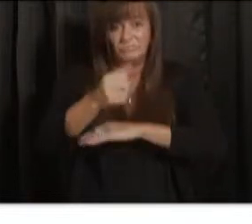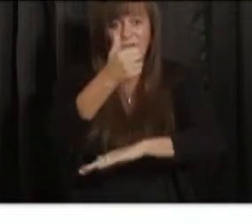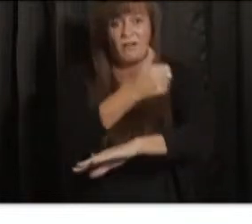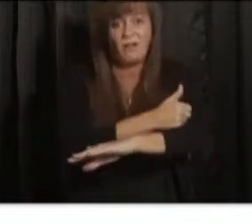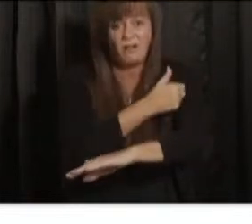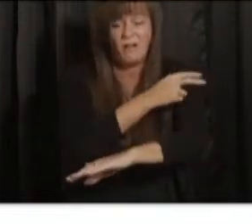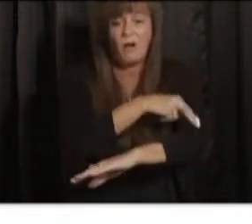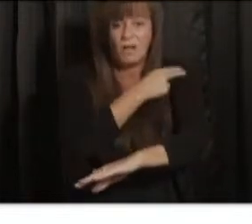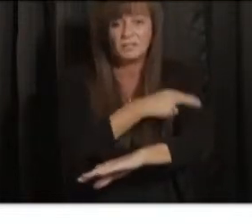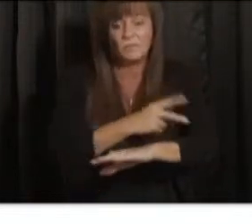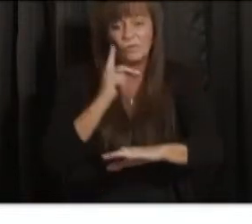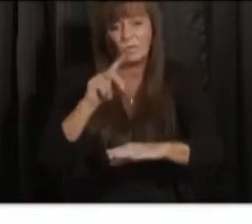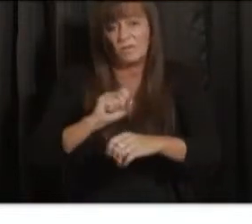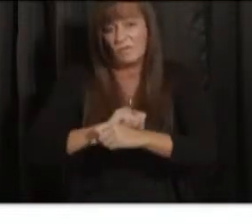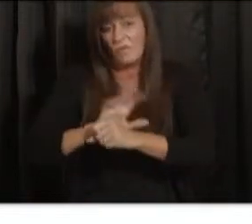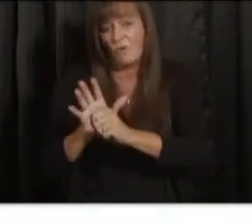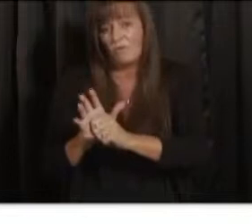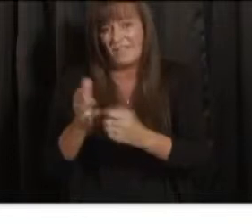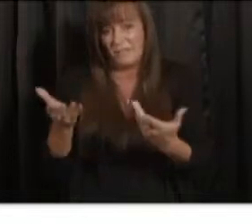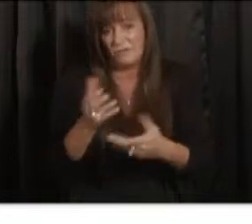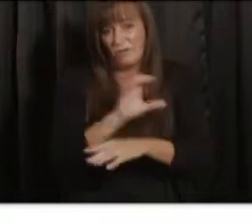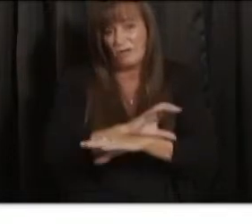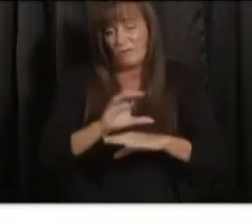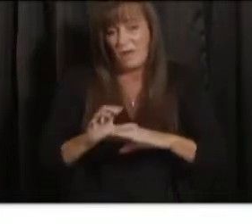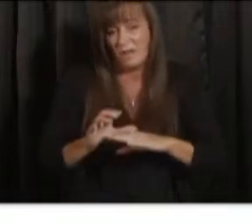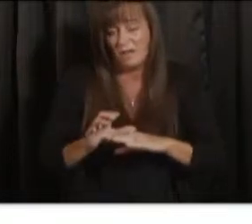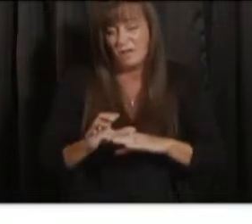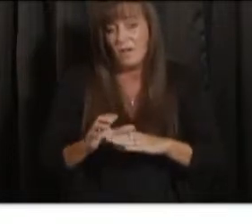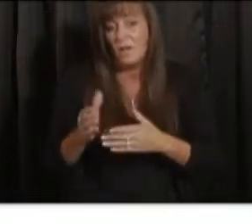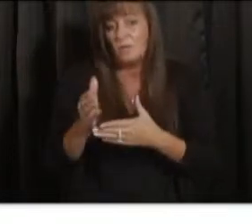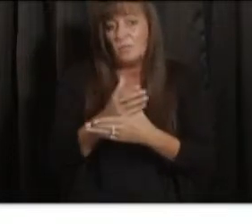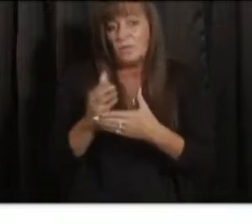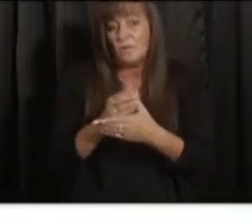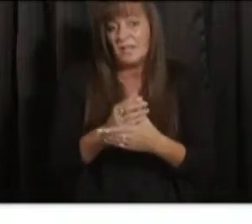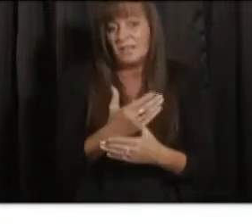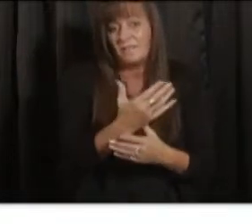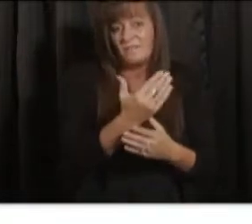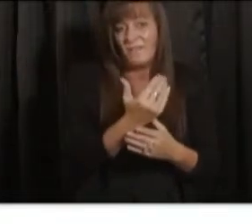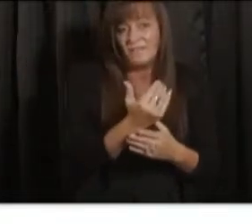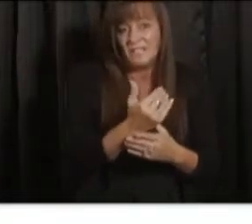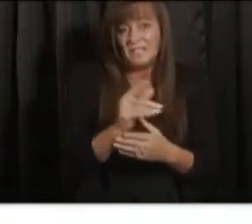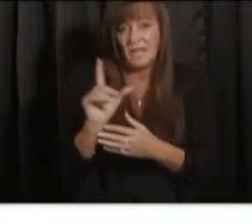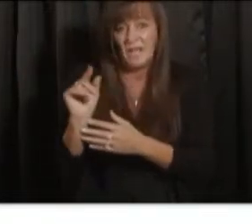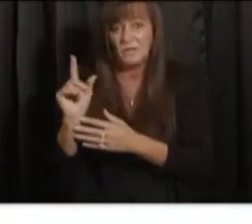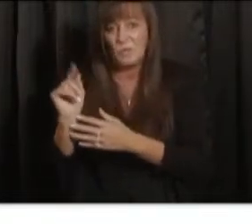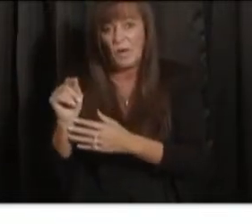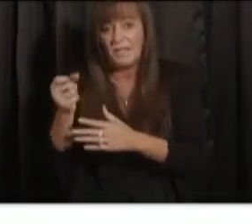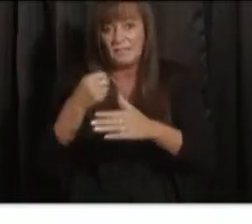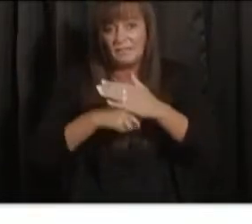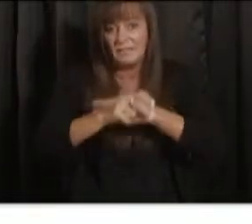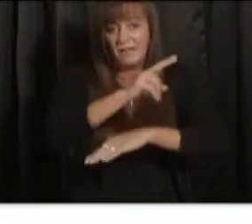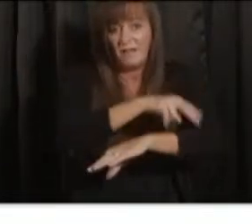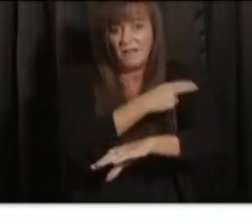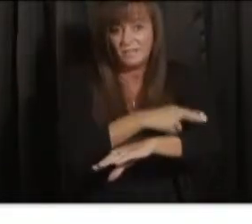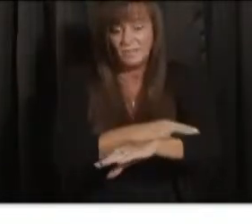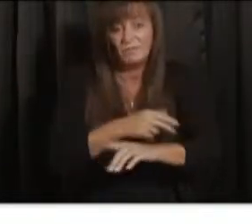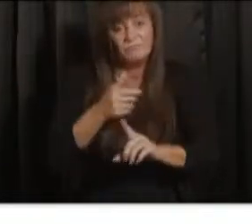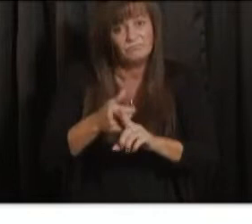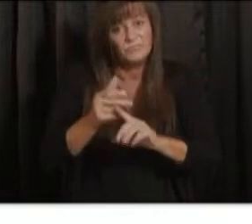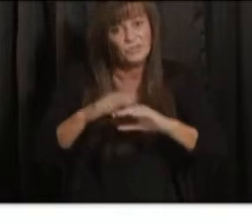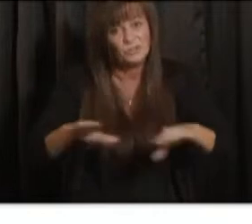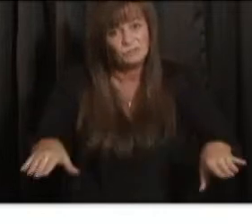Colorado. And as you heard, between 15 and 20 per day are children. While fewer children get